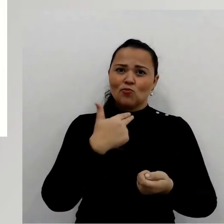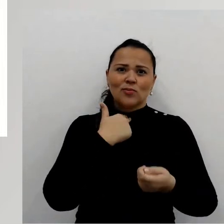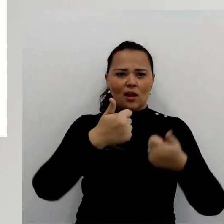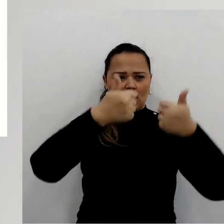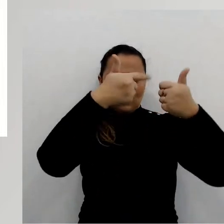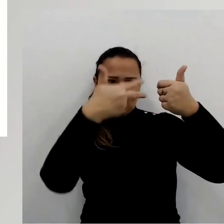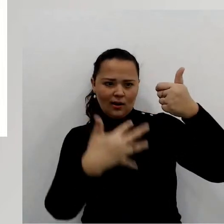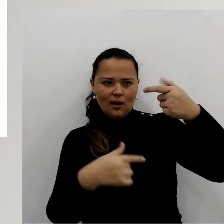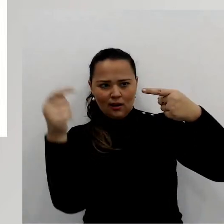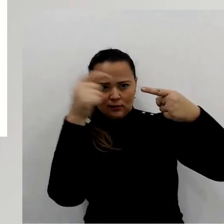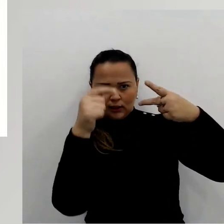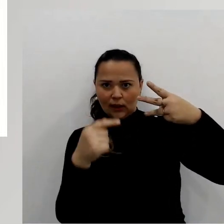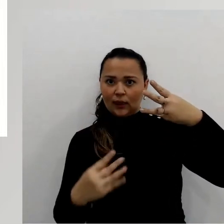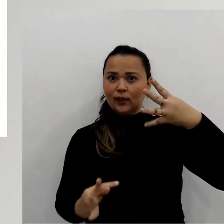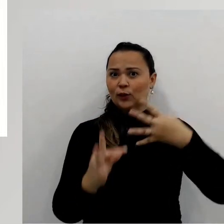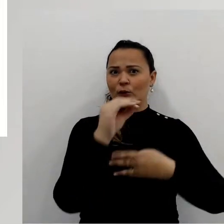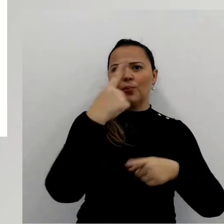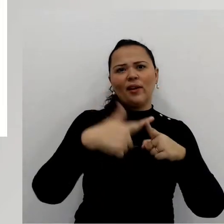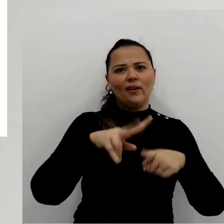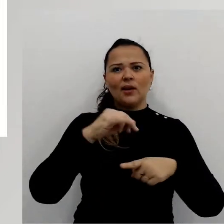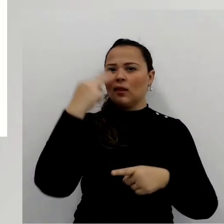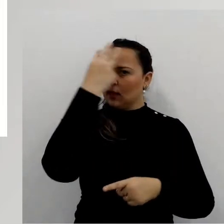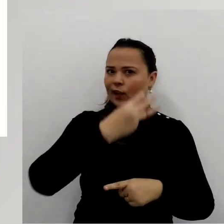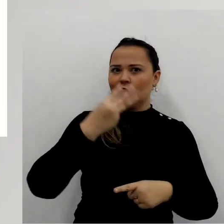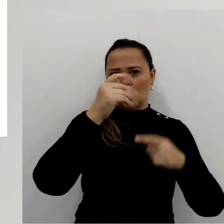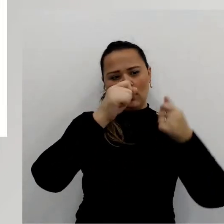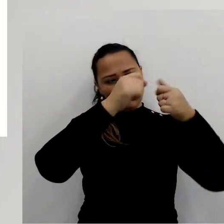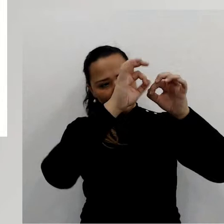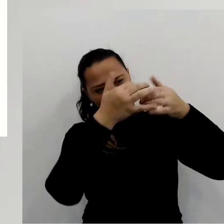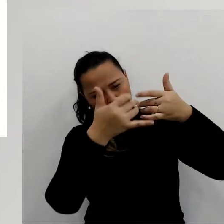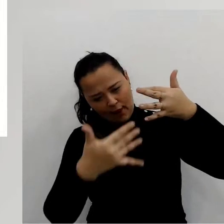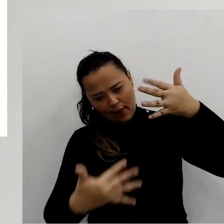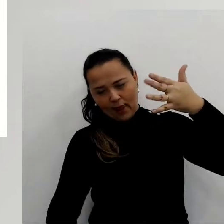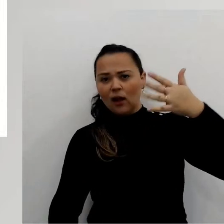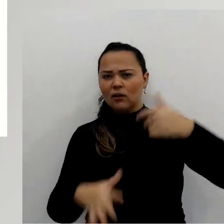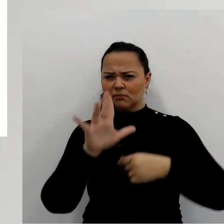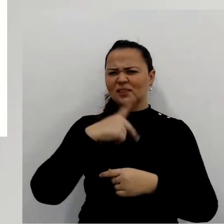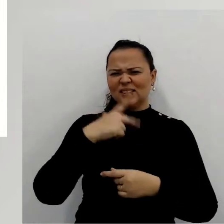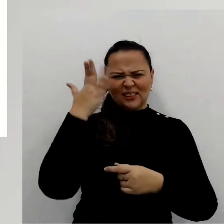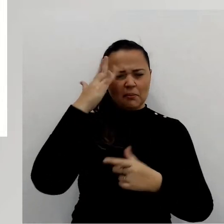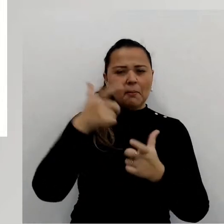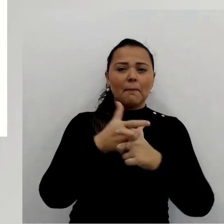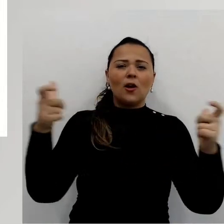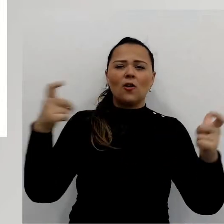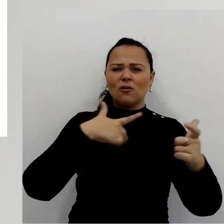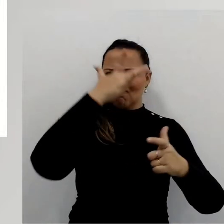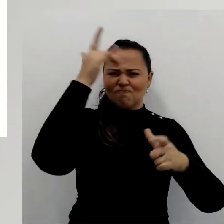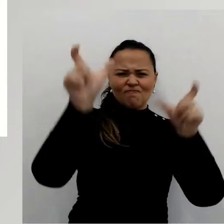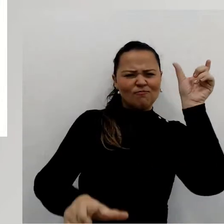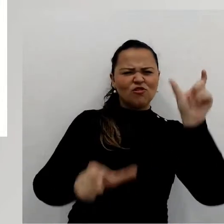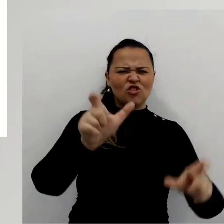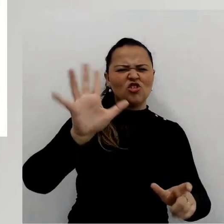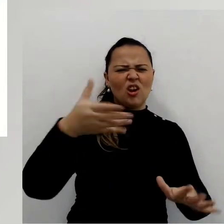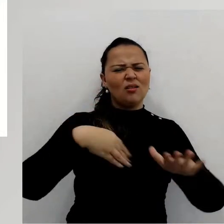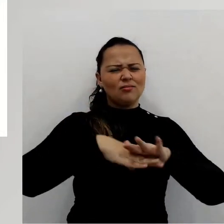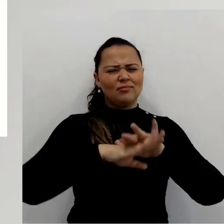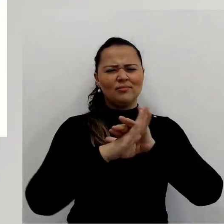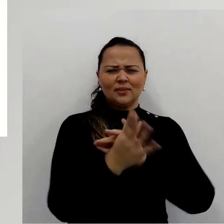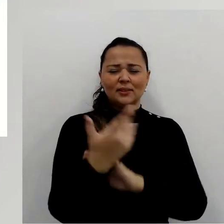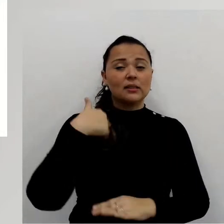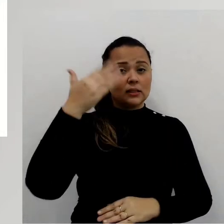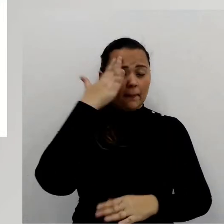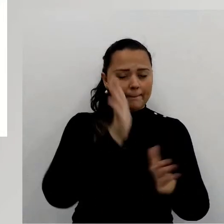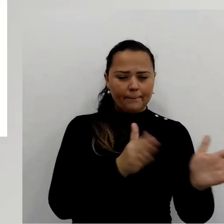hours. But basically, most of you are very familiar with the production line at the bottom, that